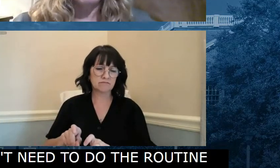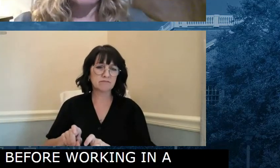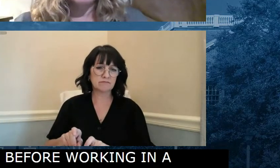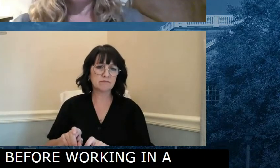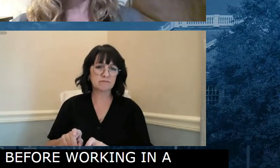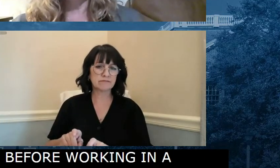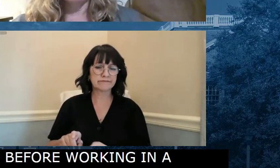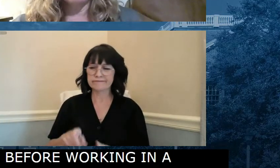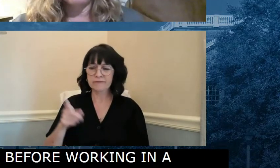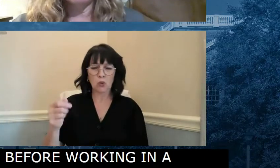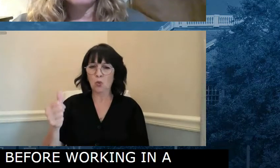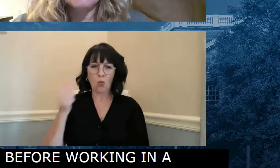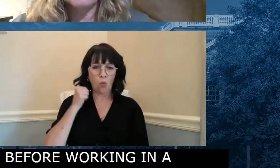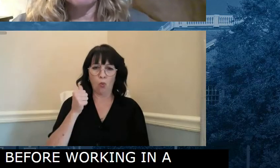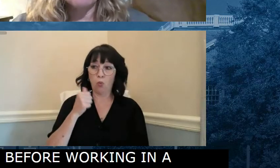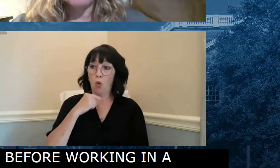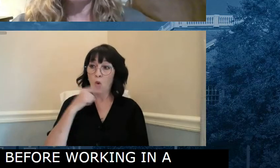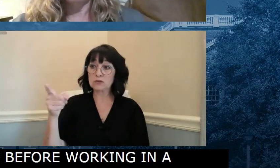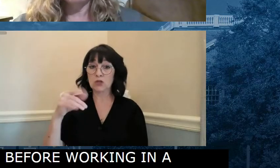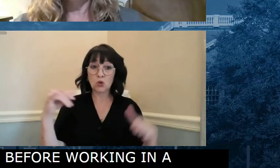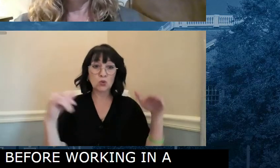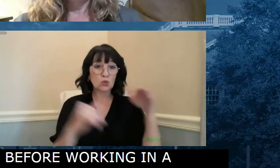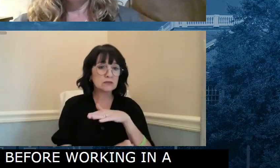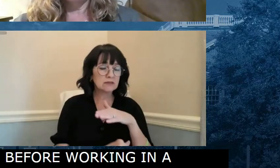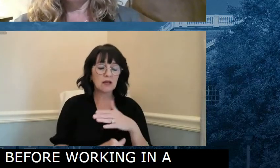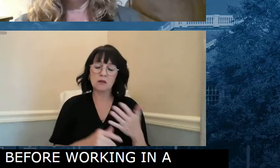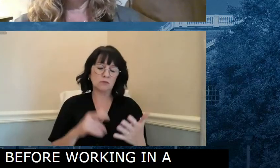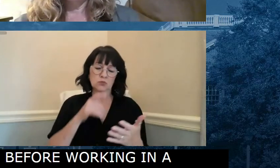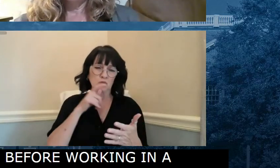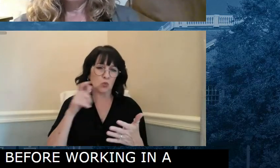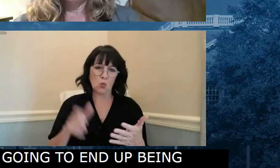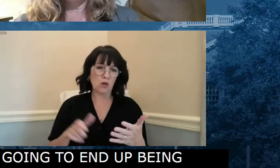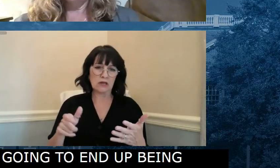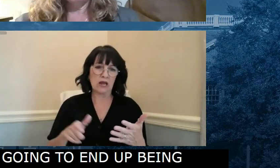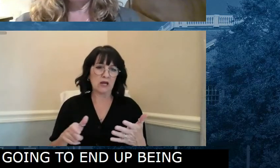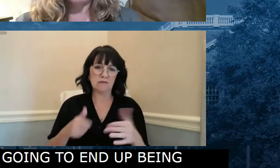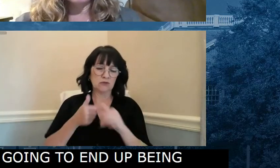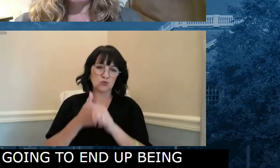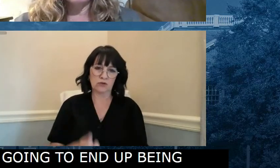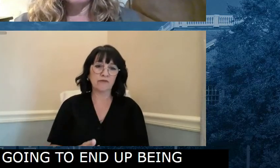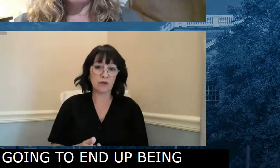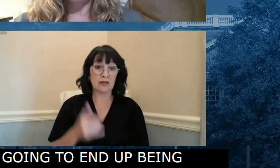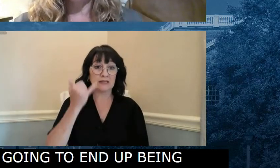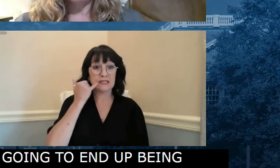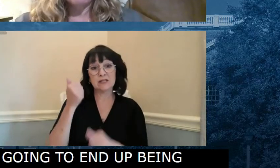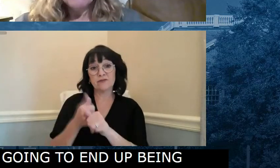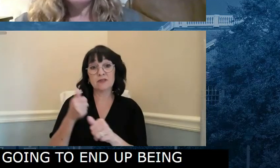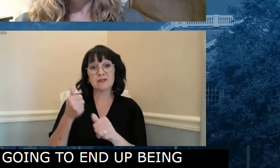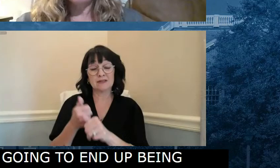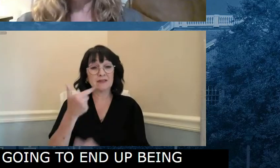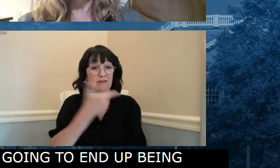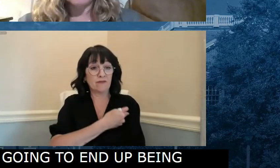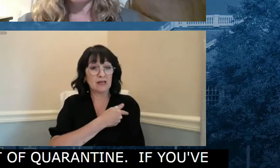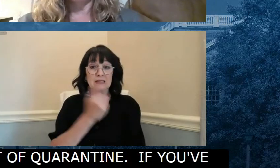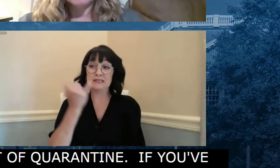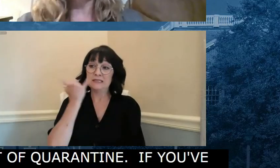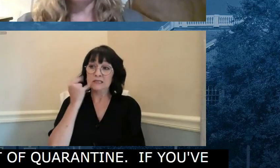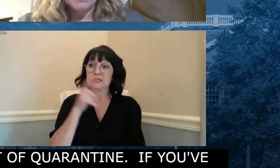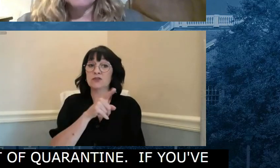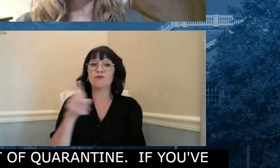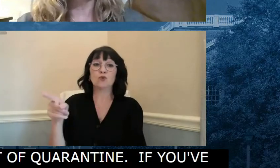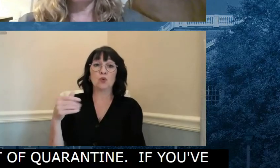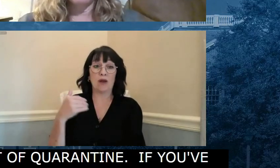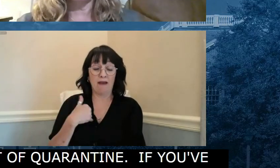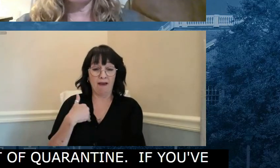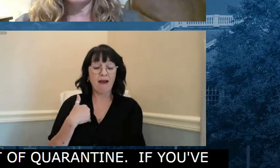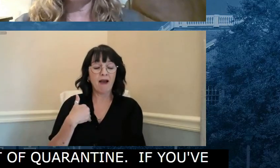being quarantined, so you won't have to test out of quarantine if you've been vaccinated. But if you have symptoms,